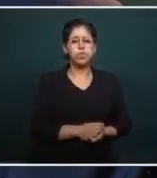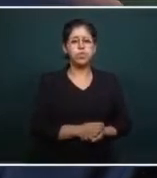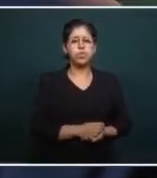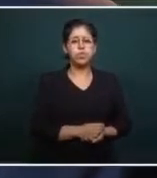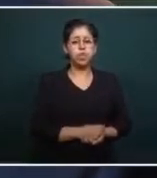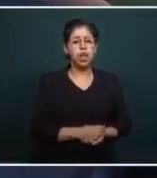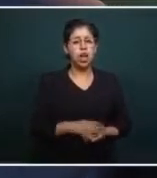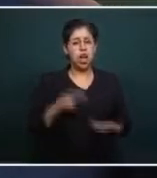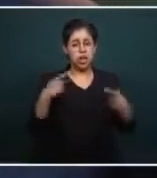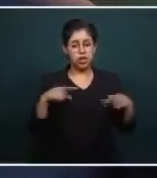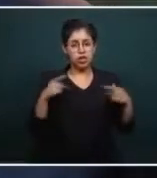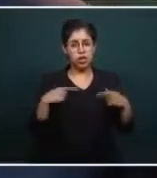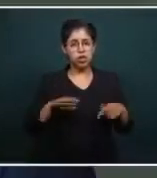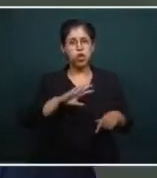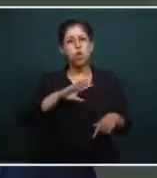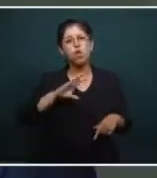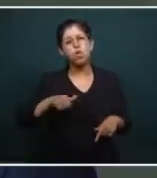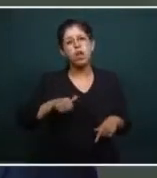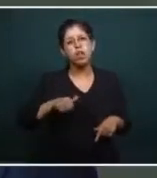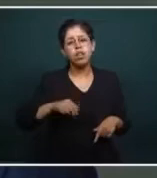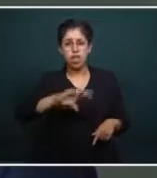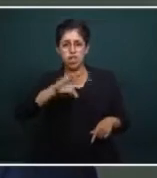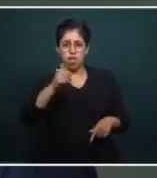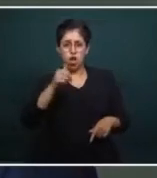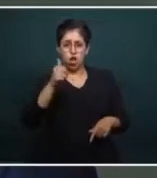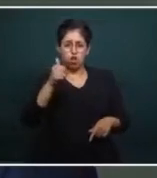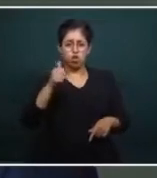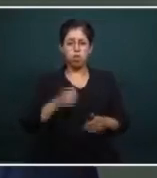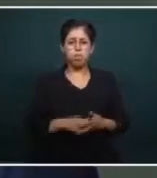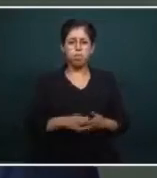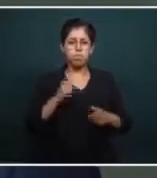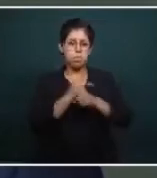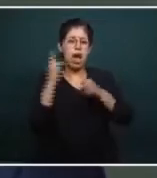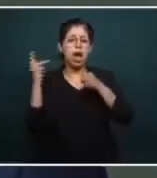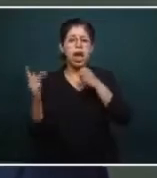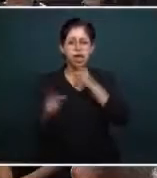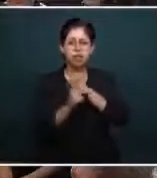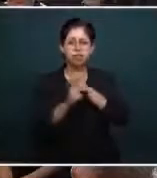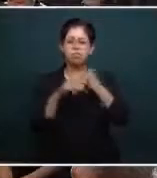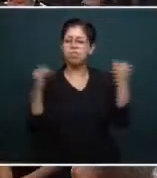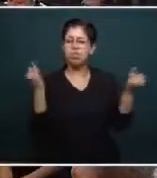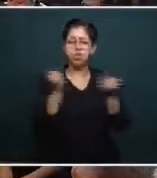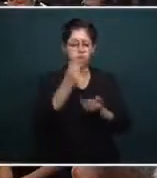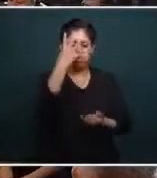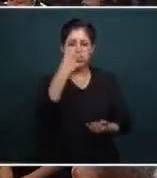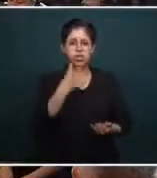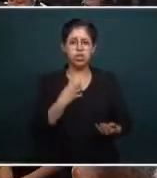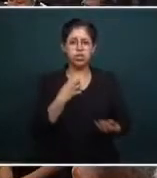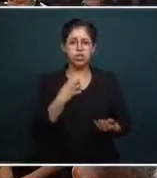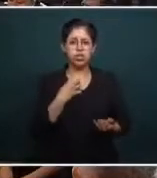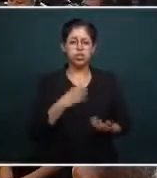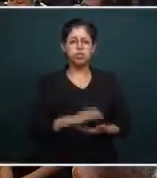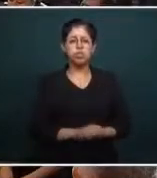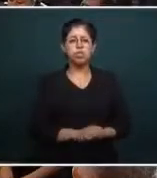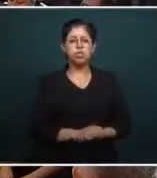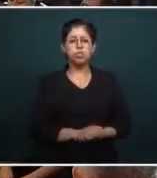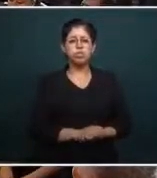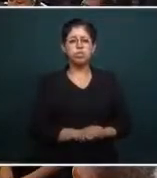any humanos human de beings otra of any nacionalidad. nationality also El lose